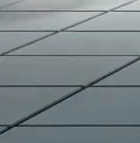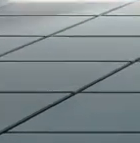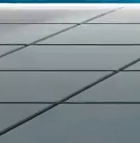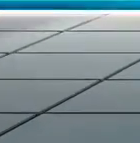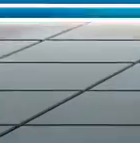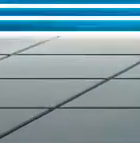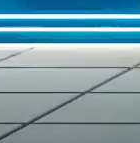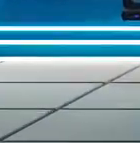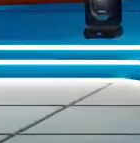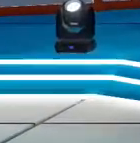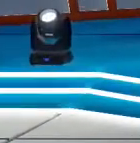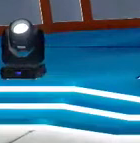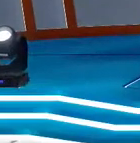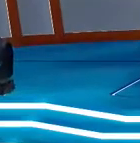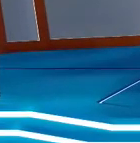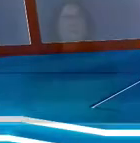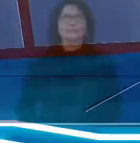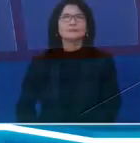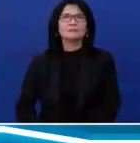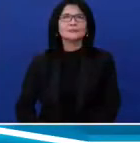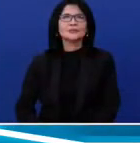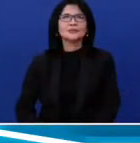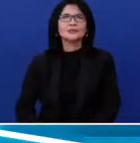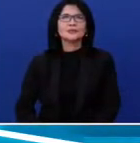gurat senyum er